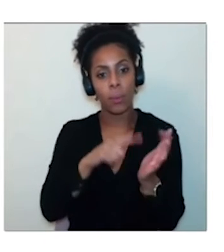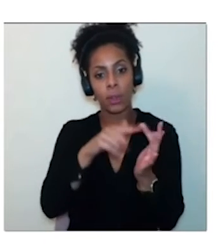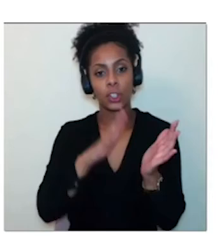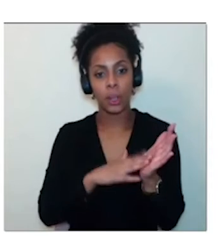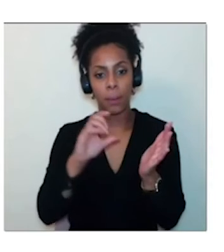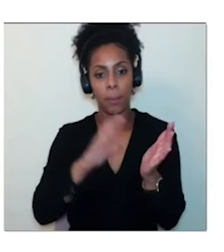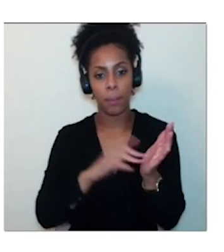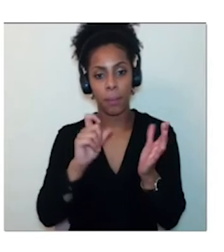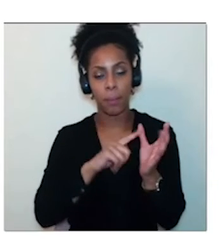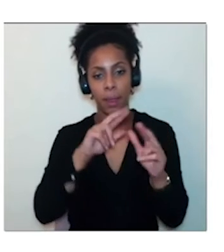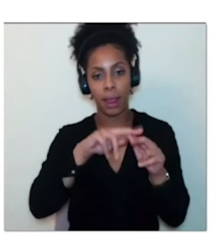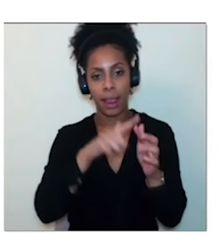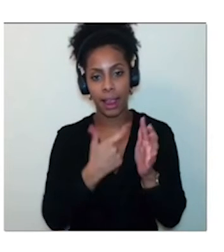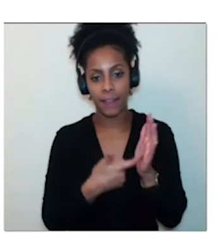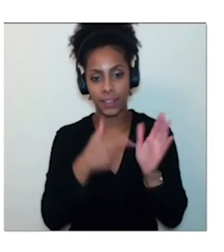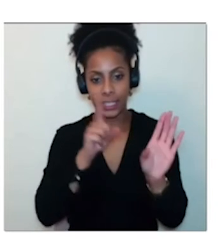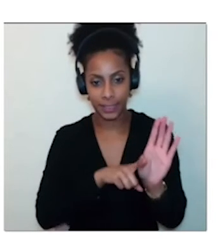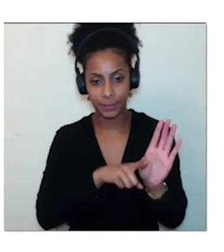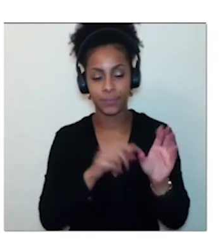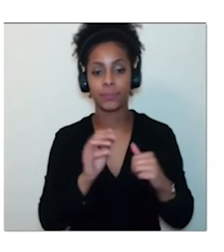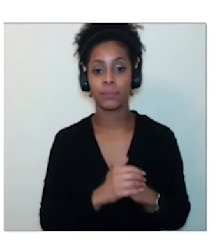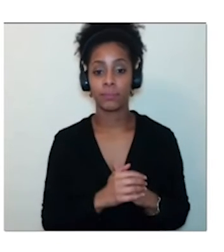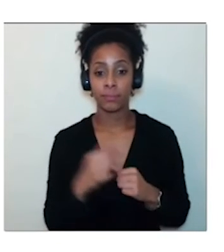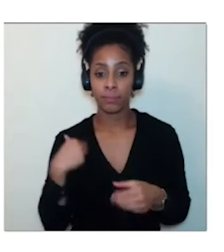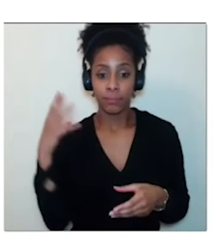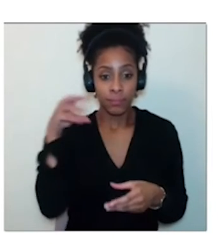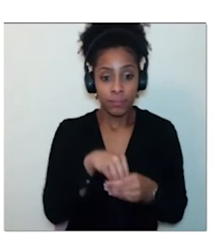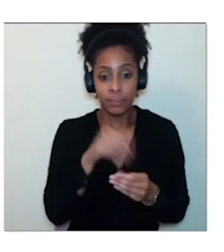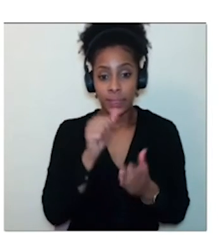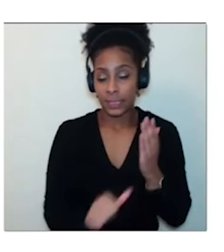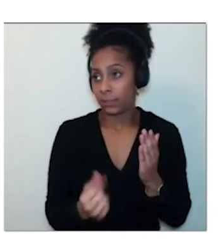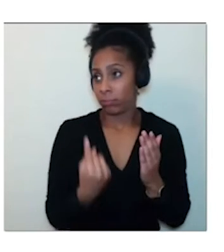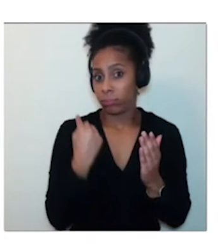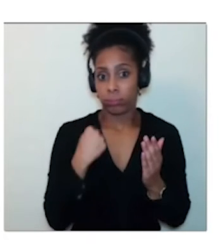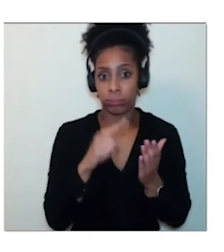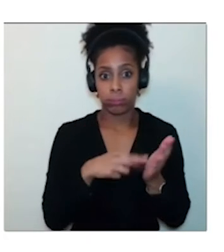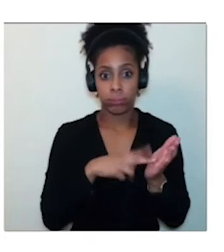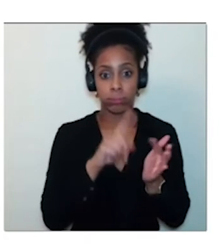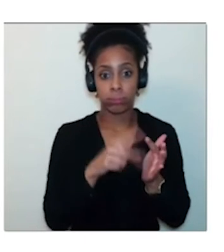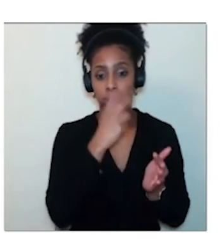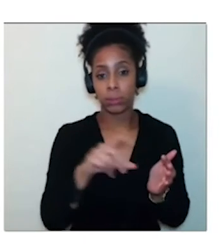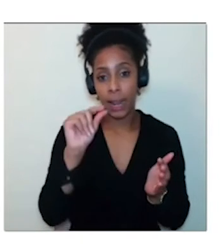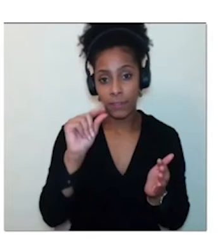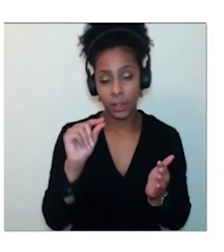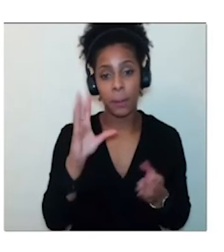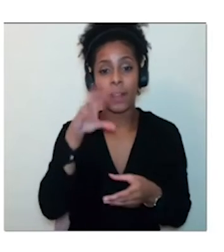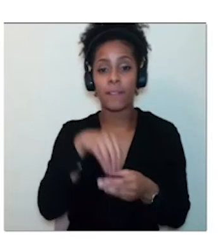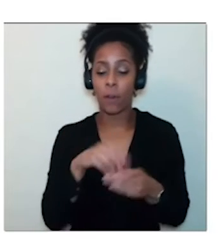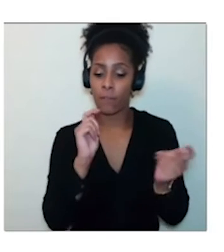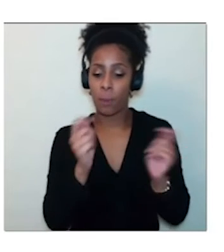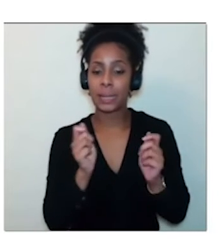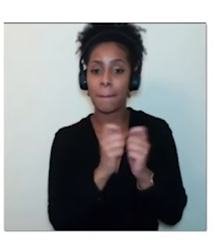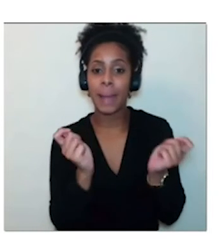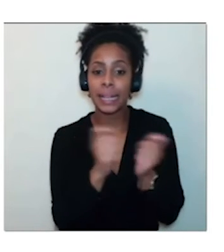June 2011 and have edited our magazine Format Matters since 2012. I am